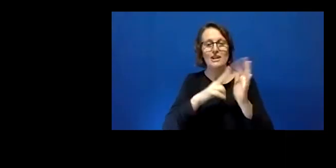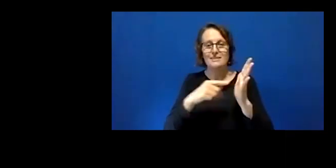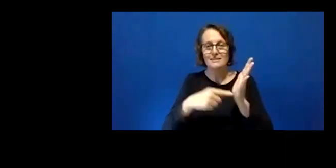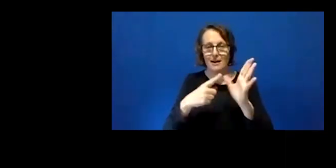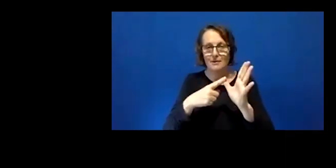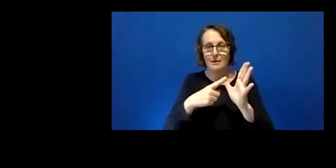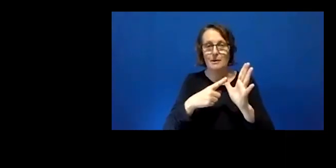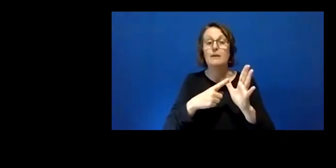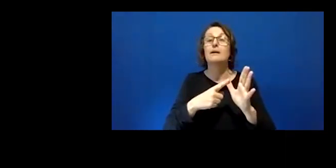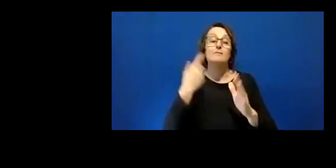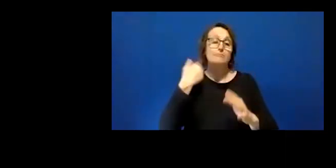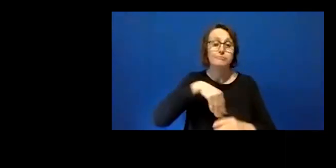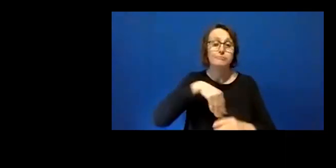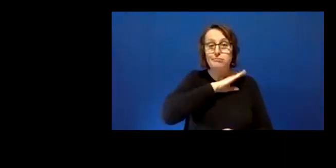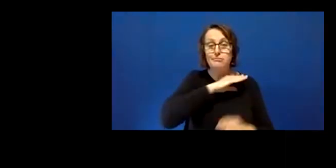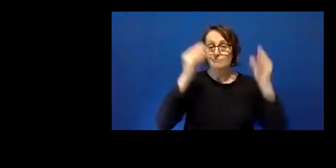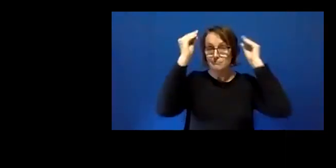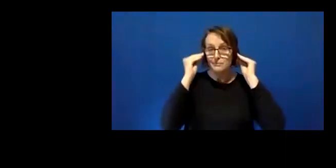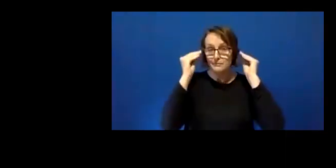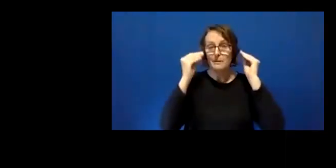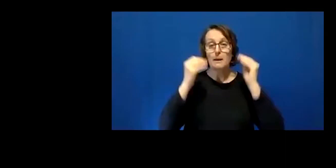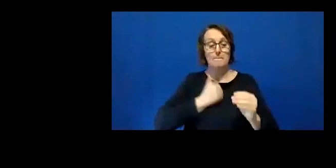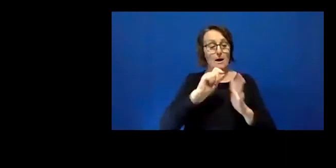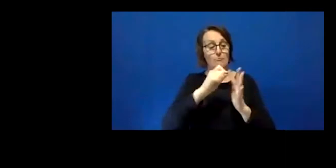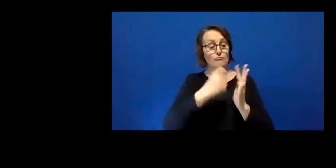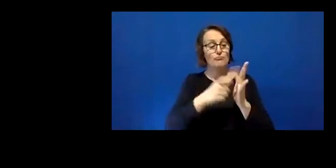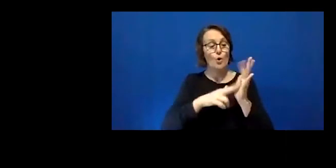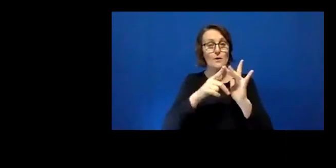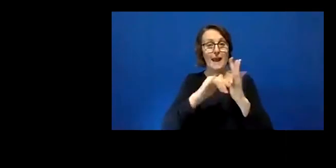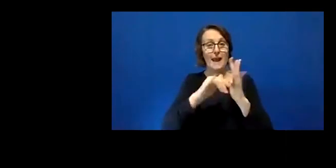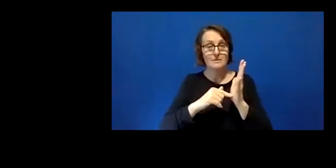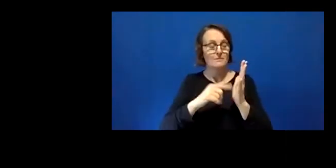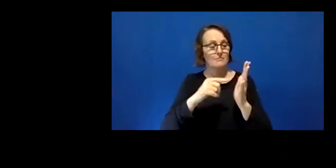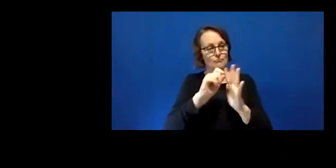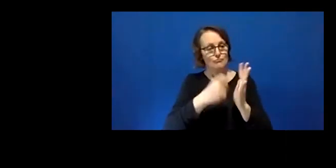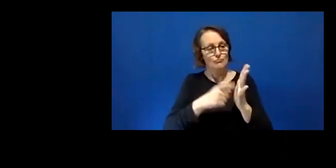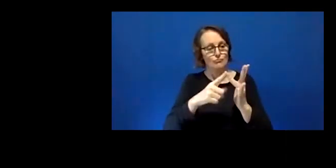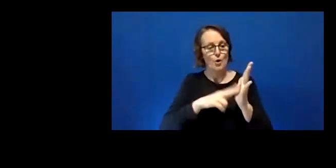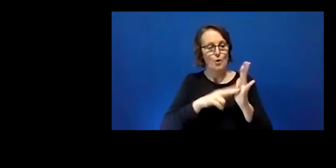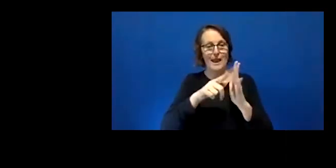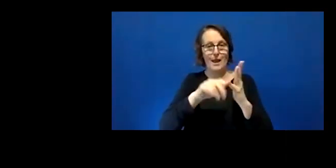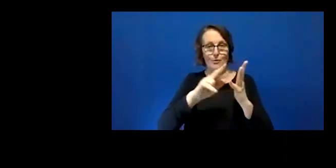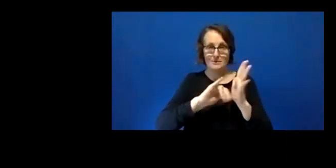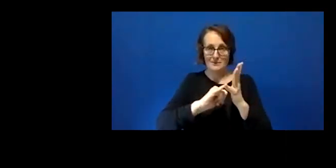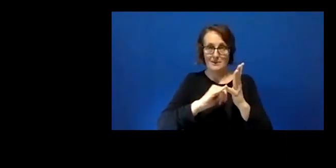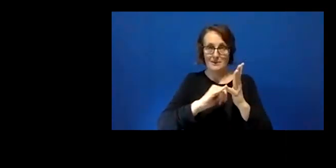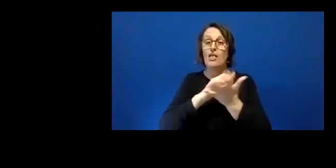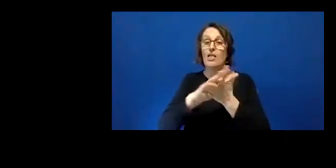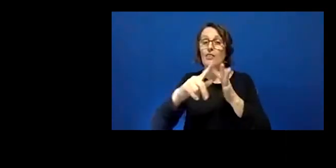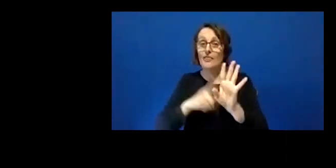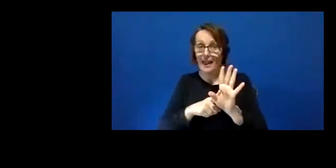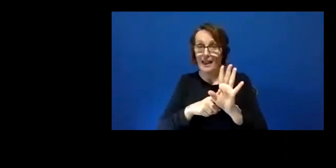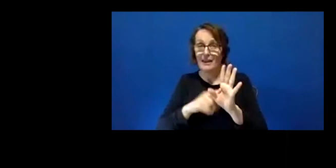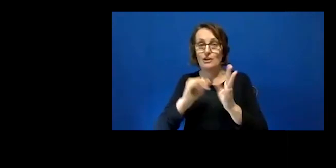scarf. My pronouns are they and she. So I'll just share my screen now to show you the homepage of Creatives of